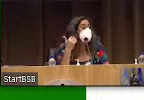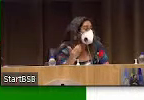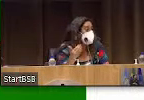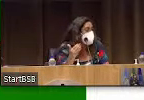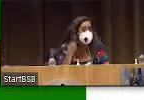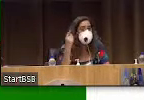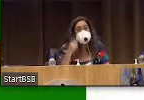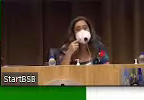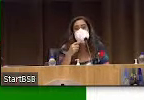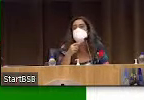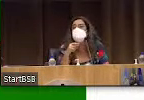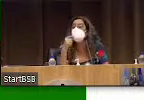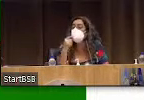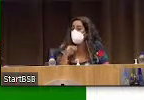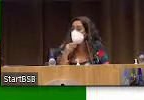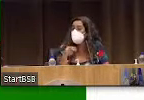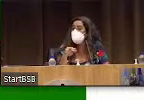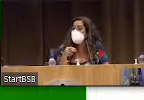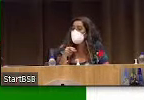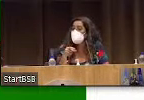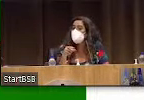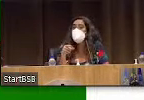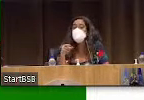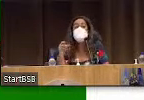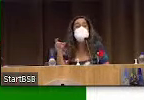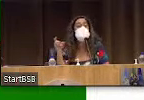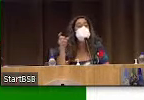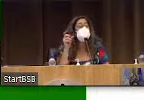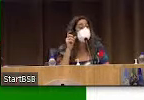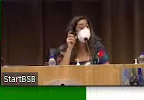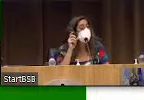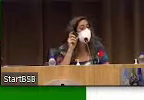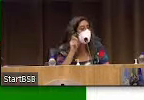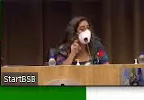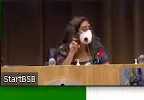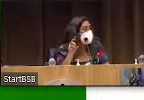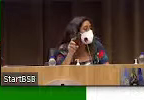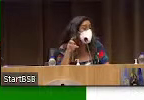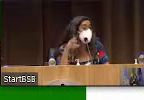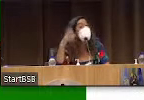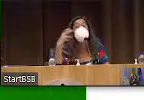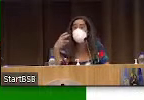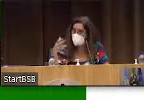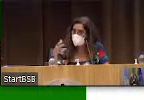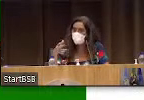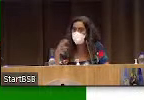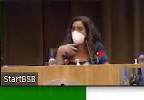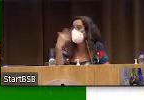And how much the previous conditions, the psychic